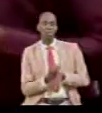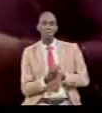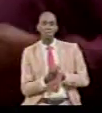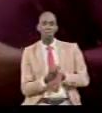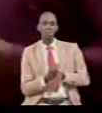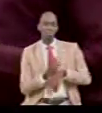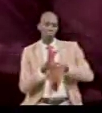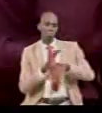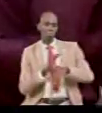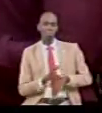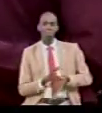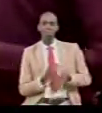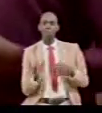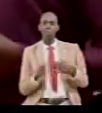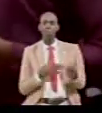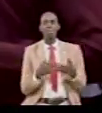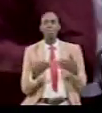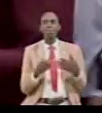whatever superstition,